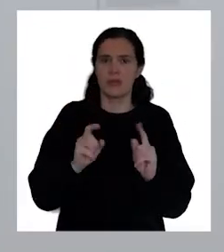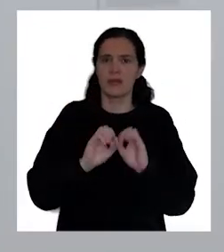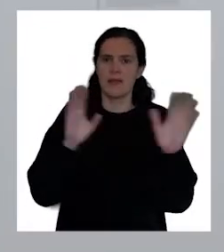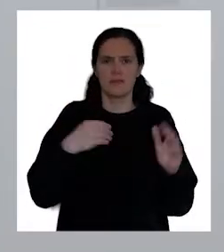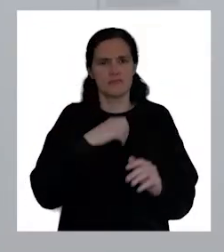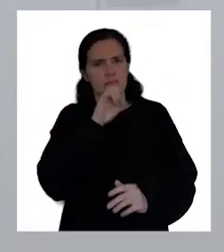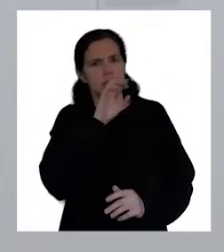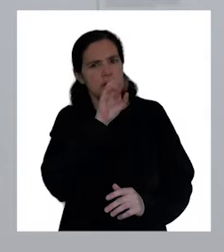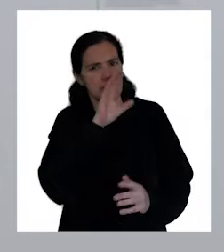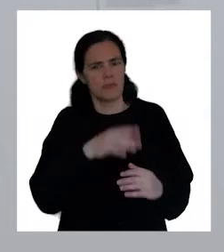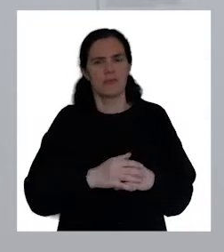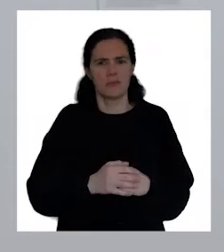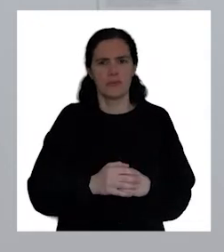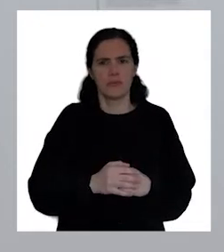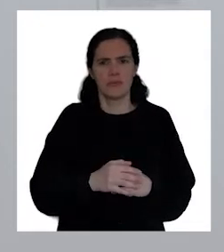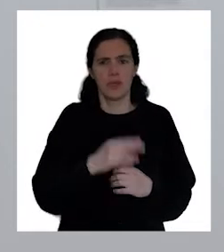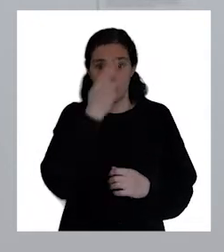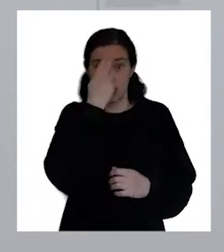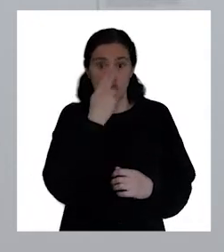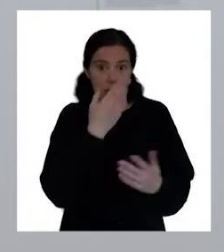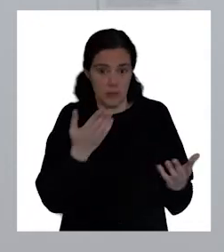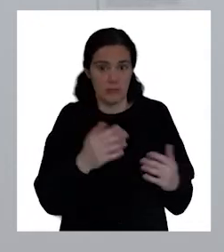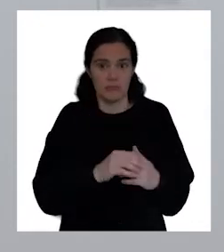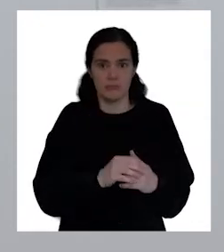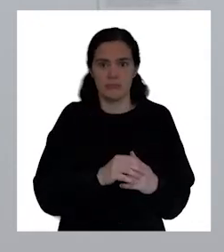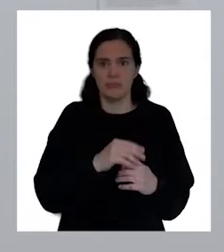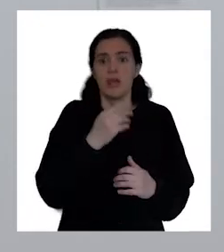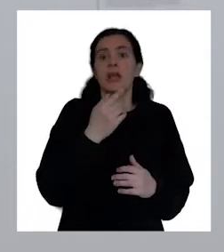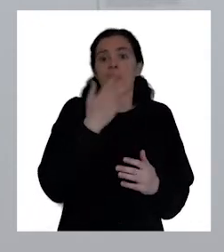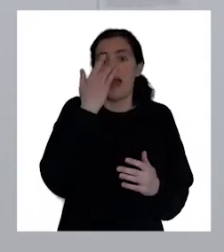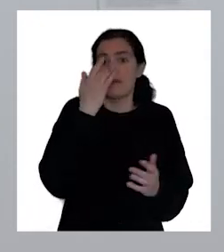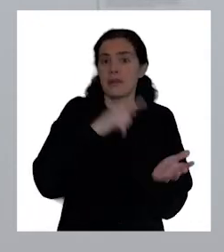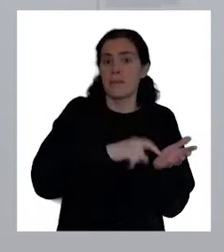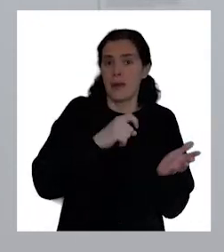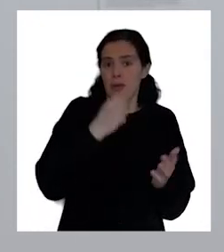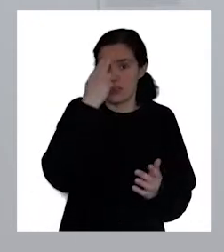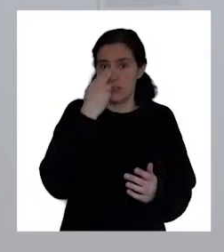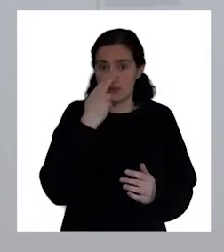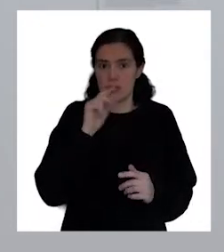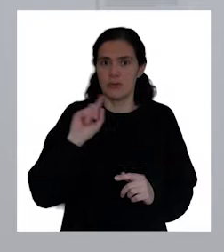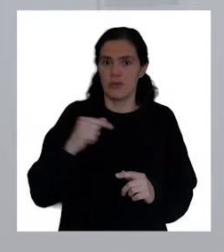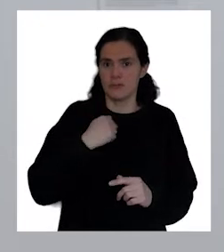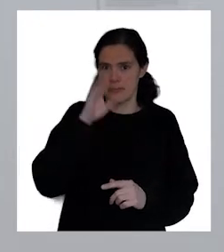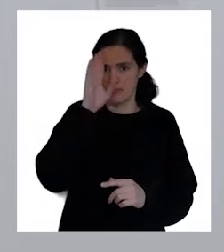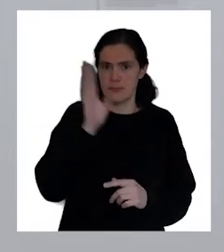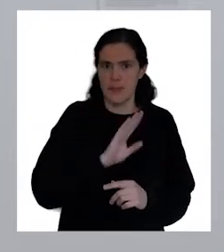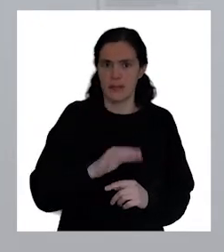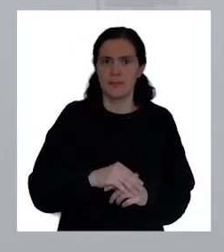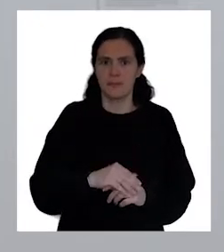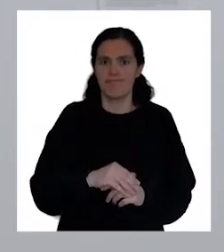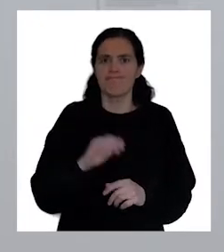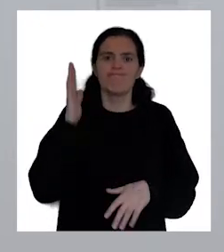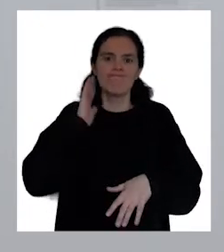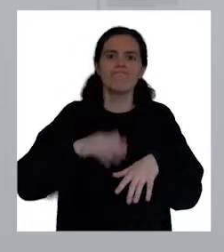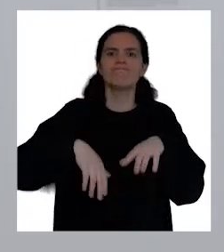course, a contemplation of history, of course, of American history. But we know that